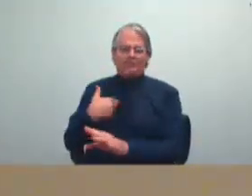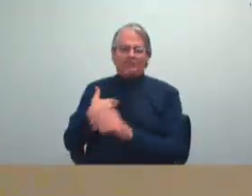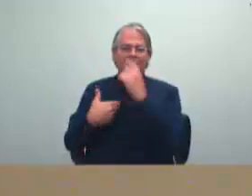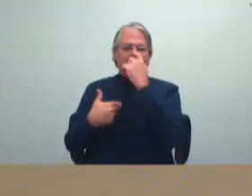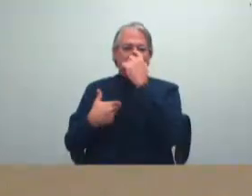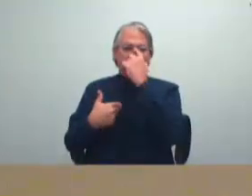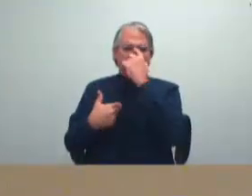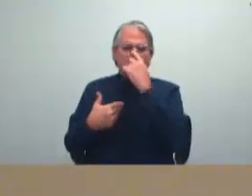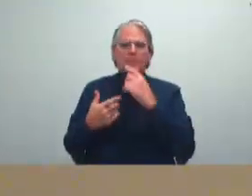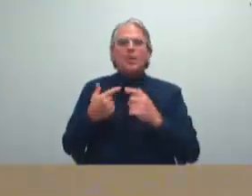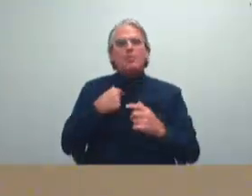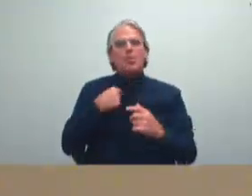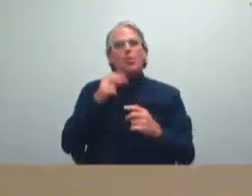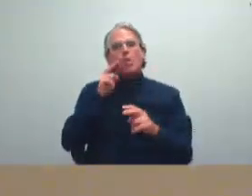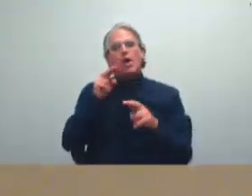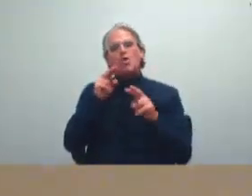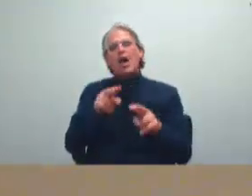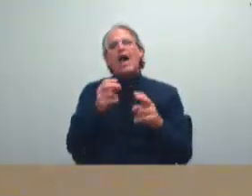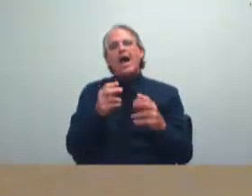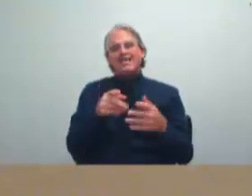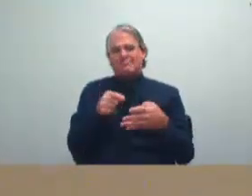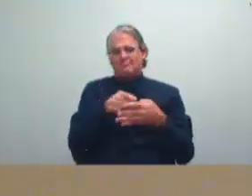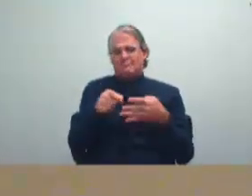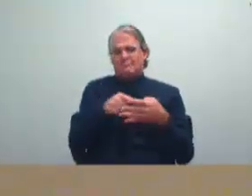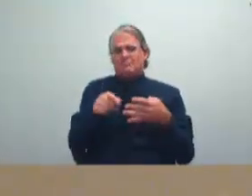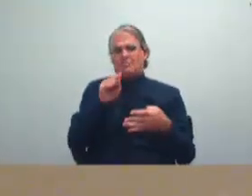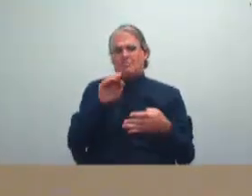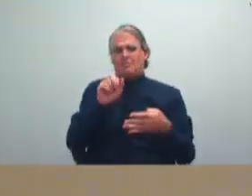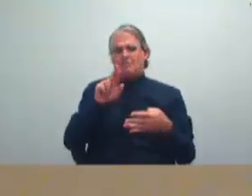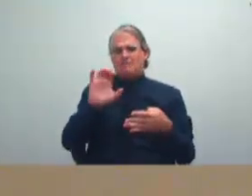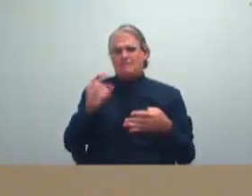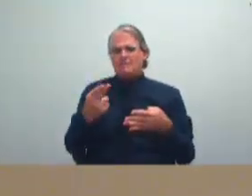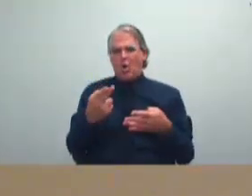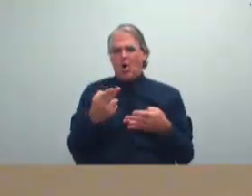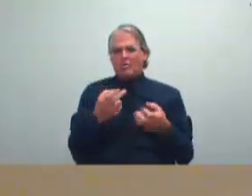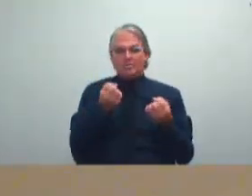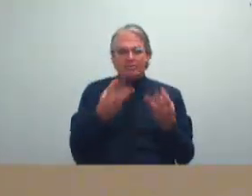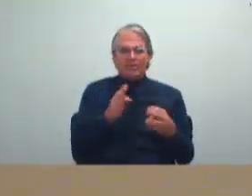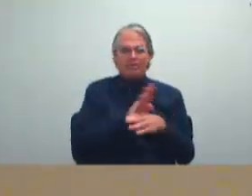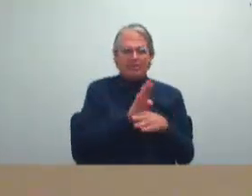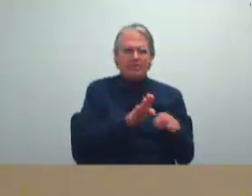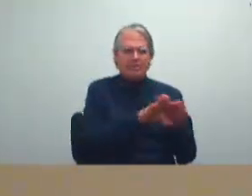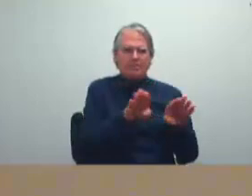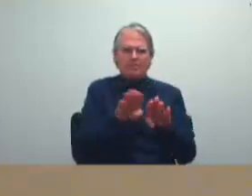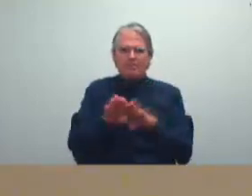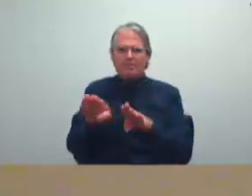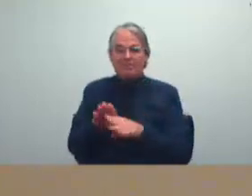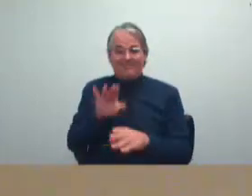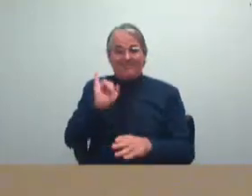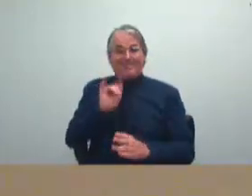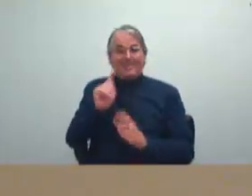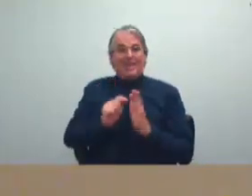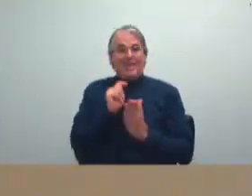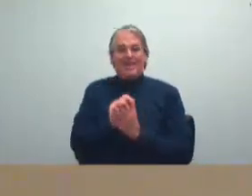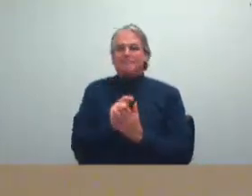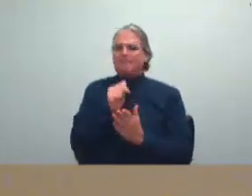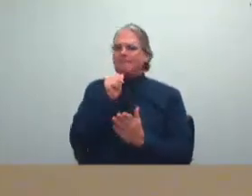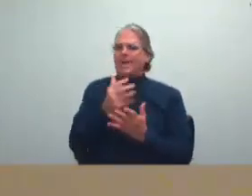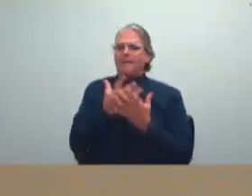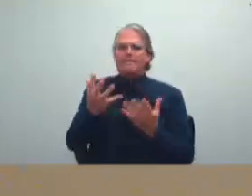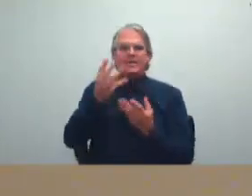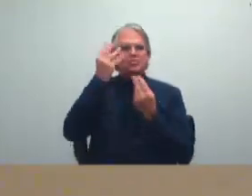on in March, it was there. We just didn't have as much data at hand, and it would not have triggered the red based